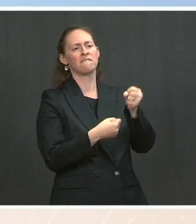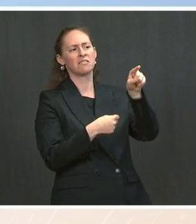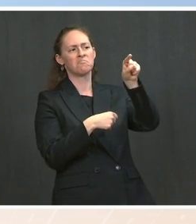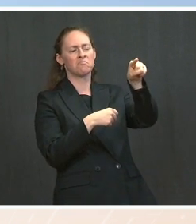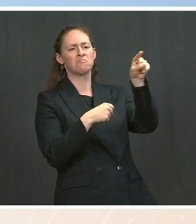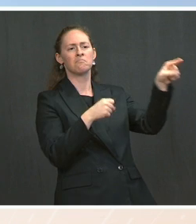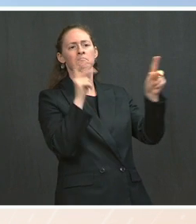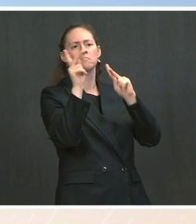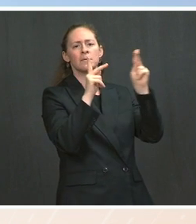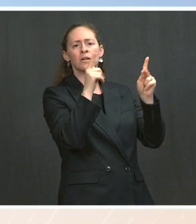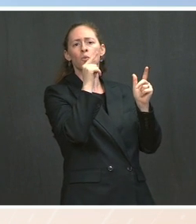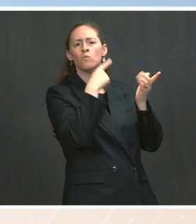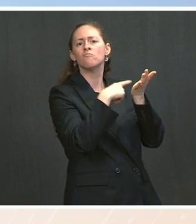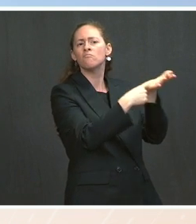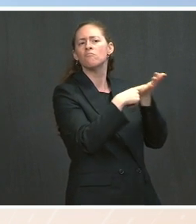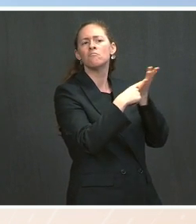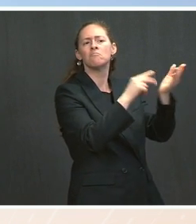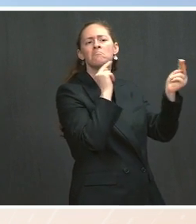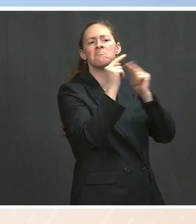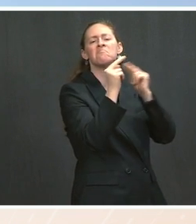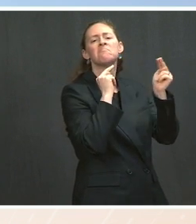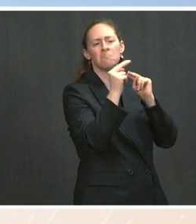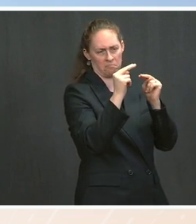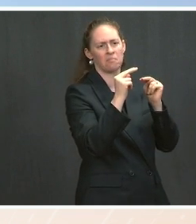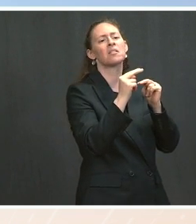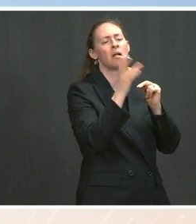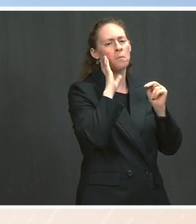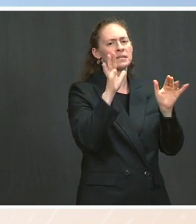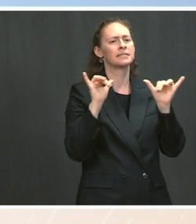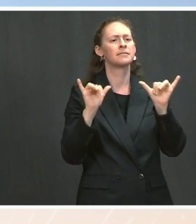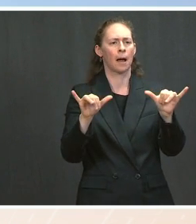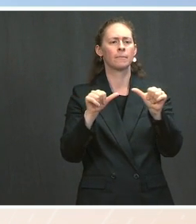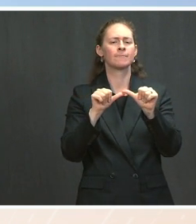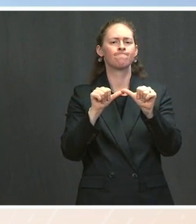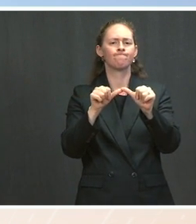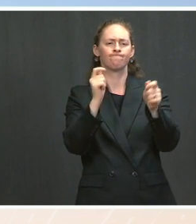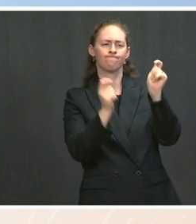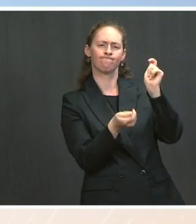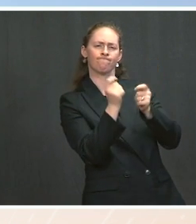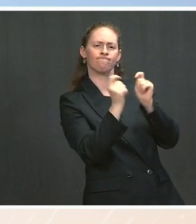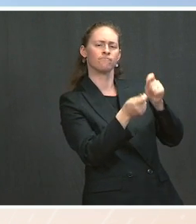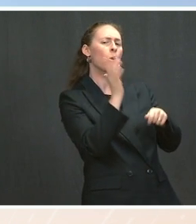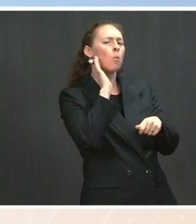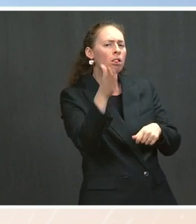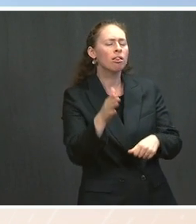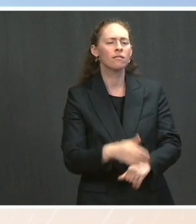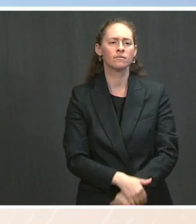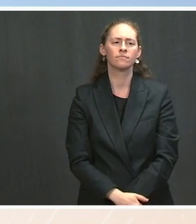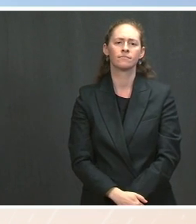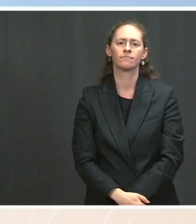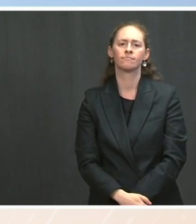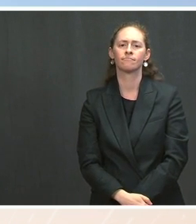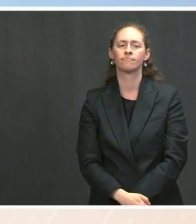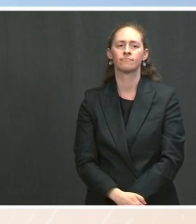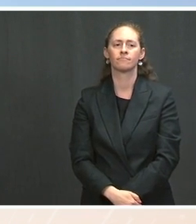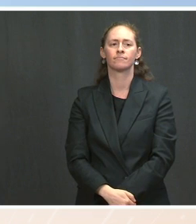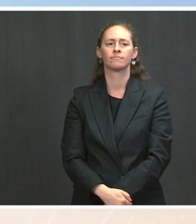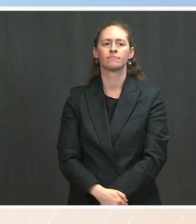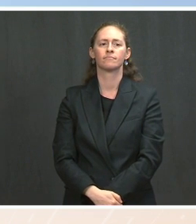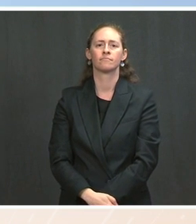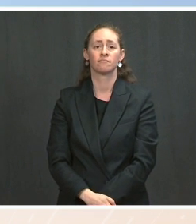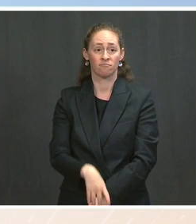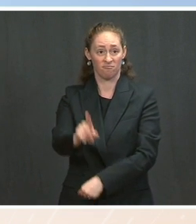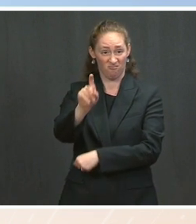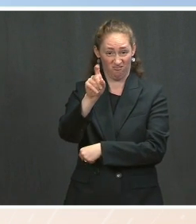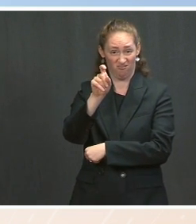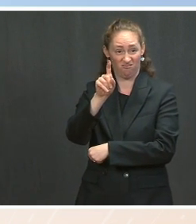they feel the vibes are good and they're continuing to make progress. Go ahead. Thanks, Jen. Is the President confident that this ceasefire will hold? And if